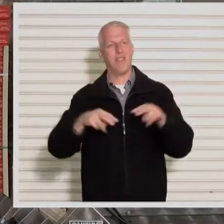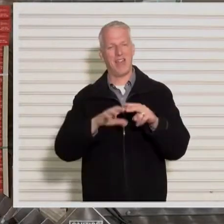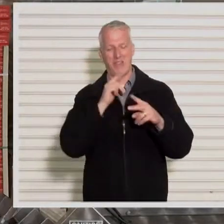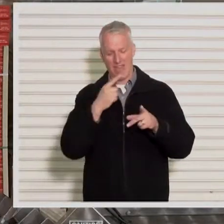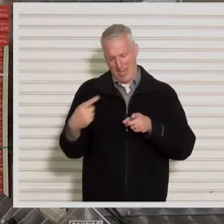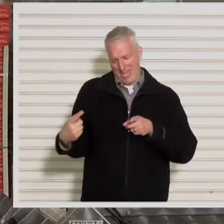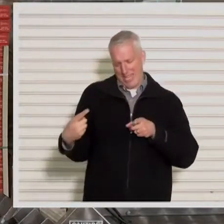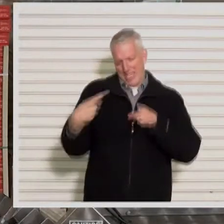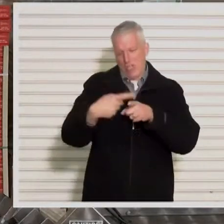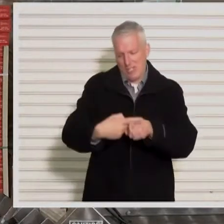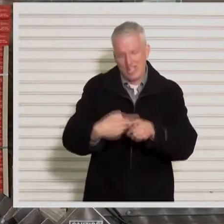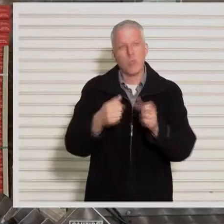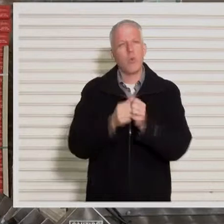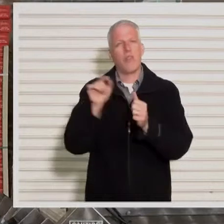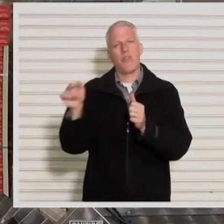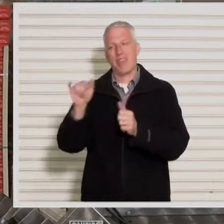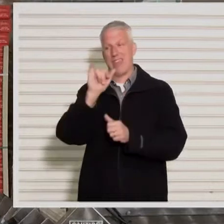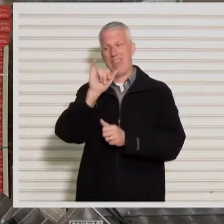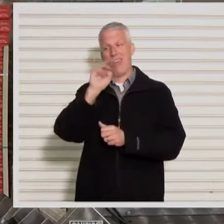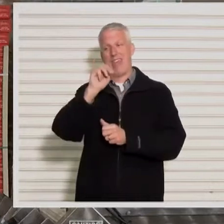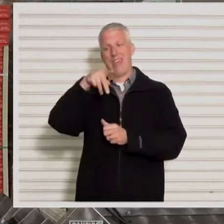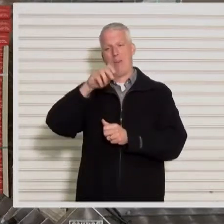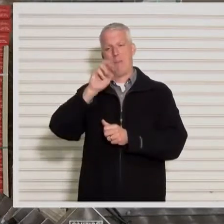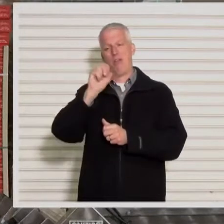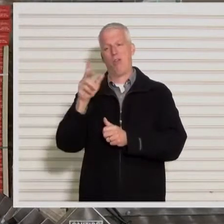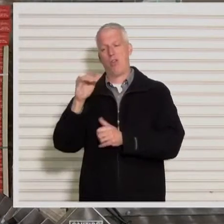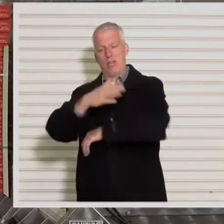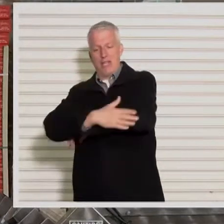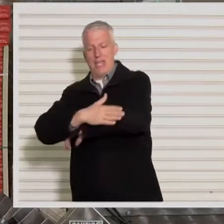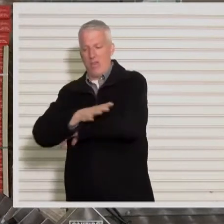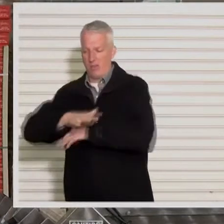intersects with the Imperial County and the Palo